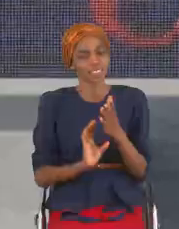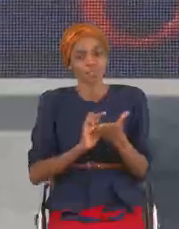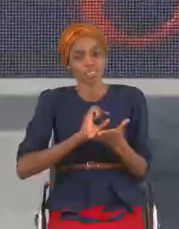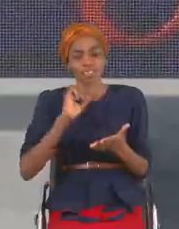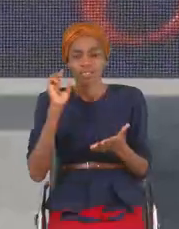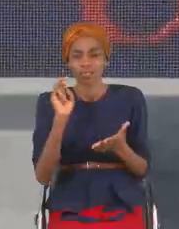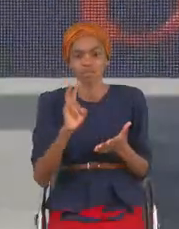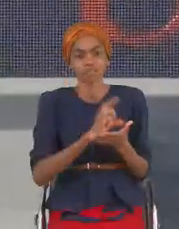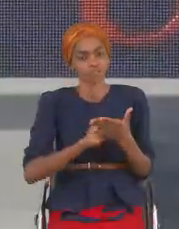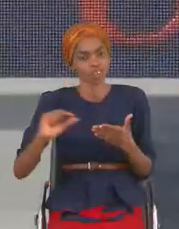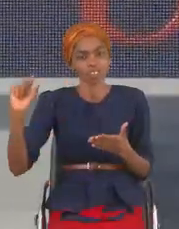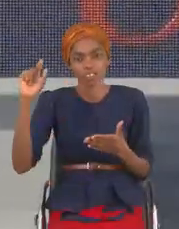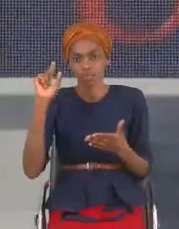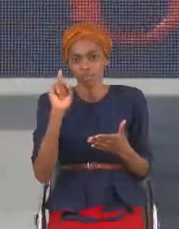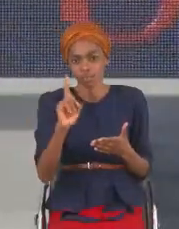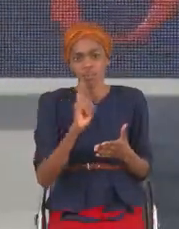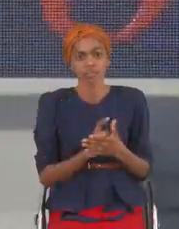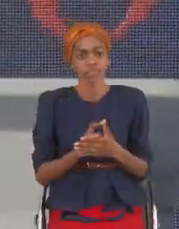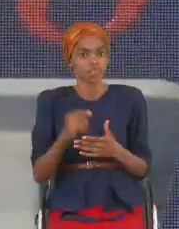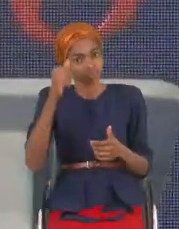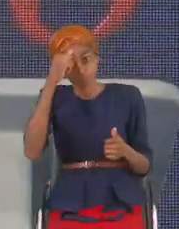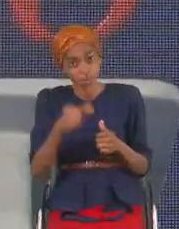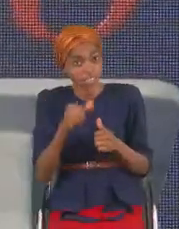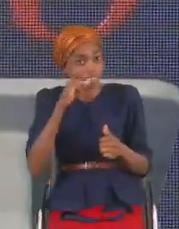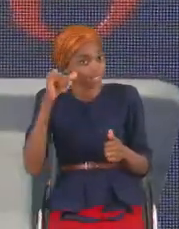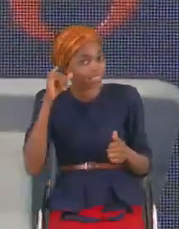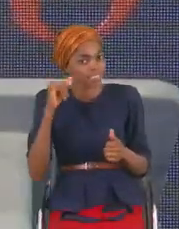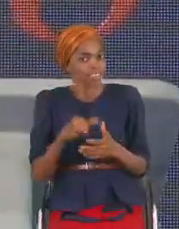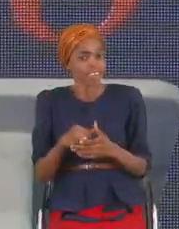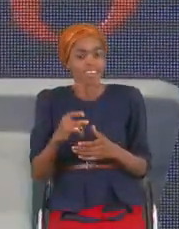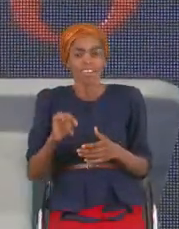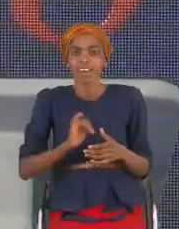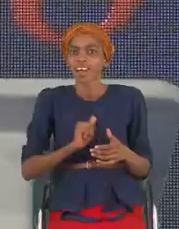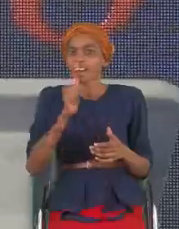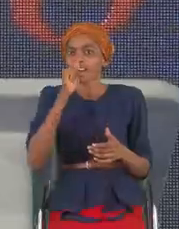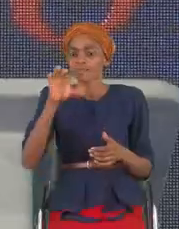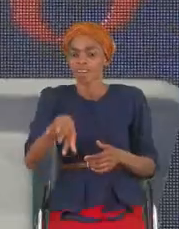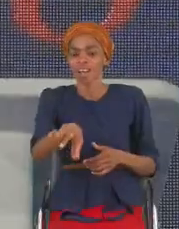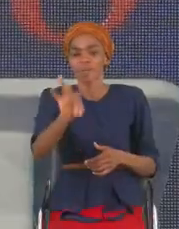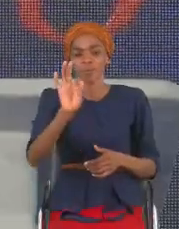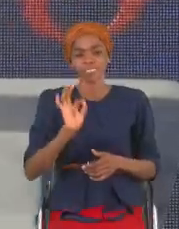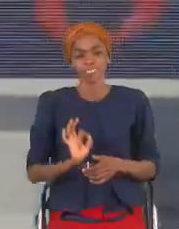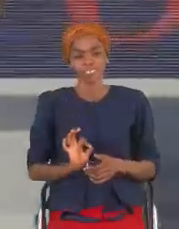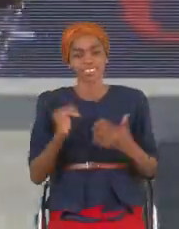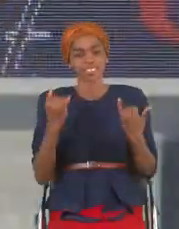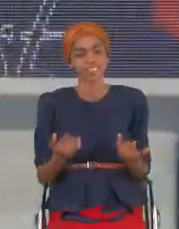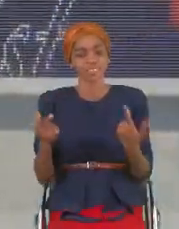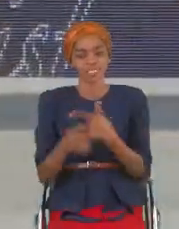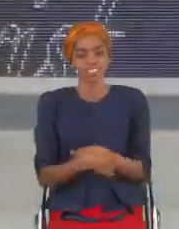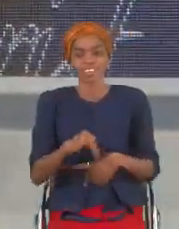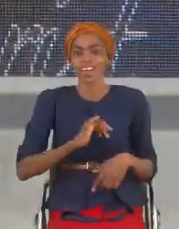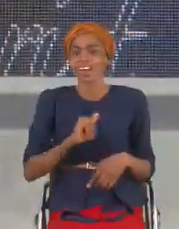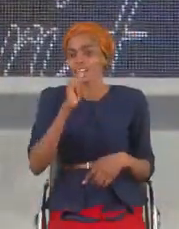1. Remember, yesterday I am appointed. Today